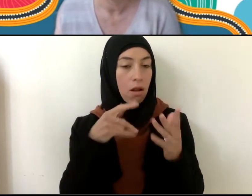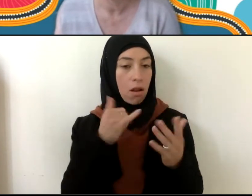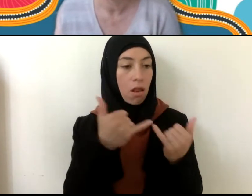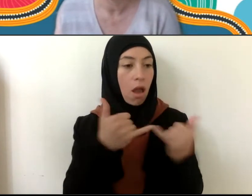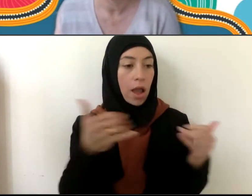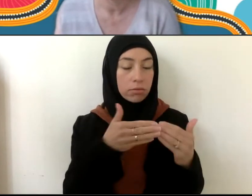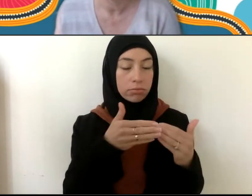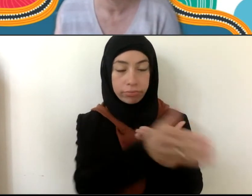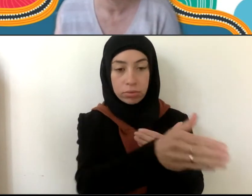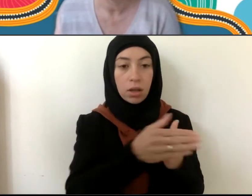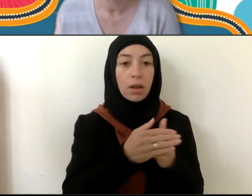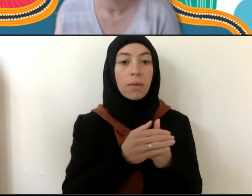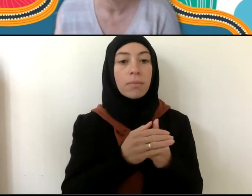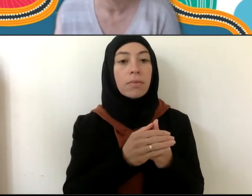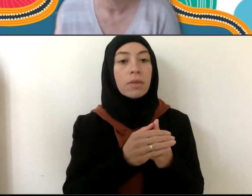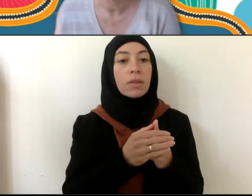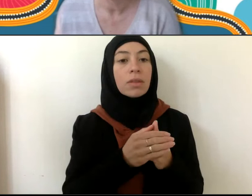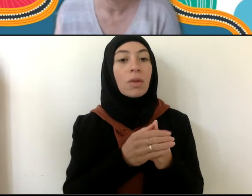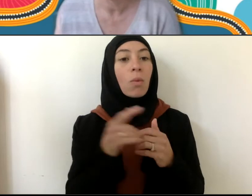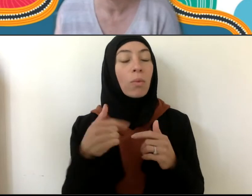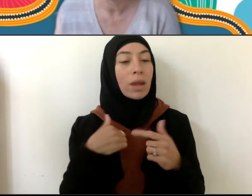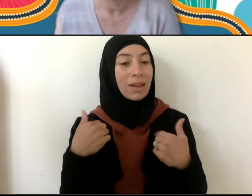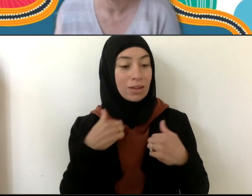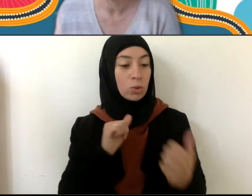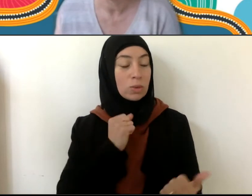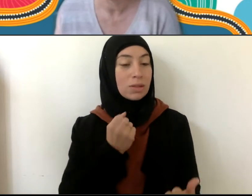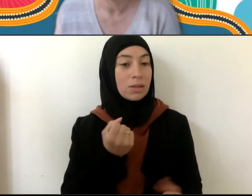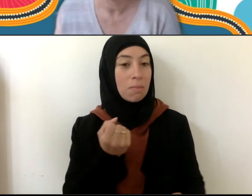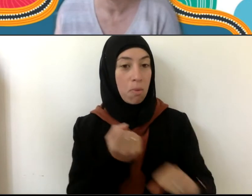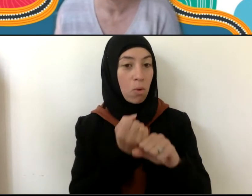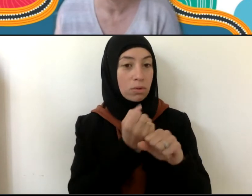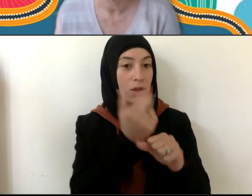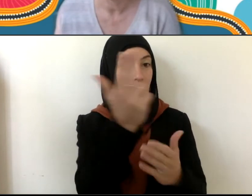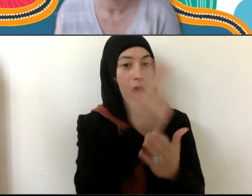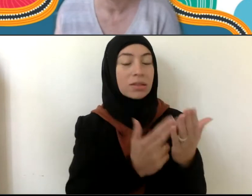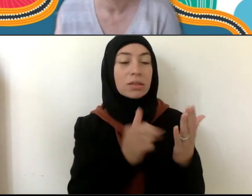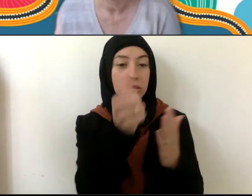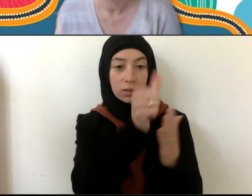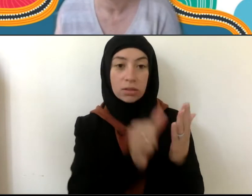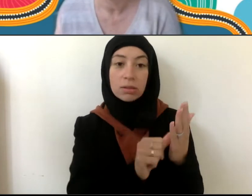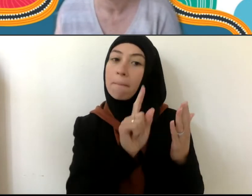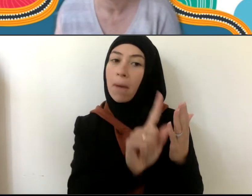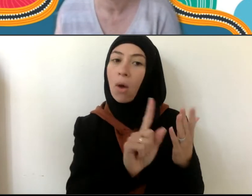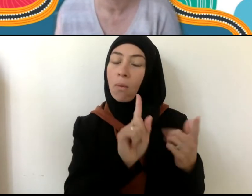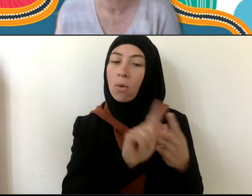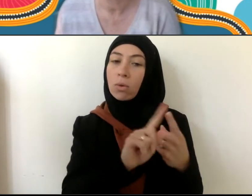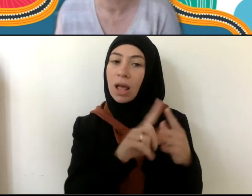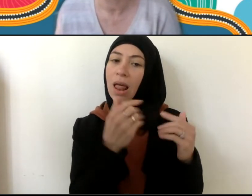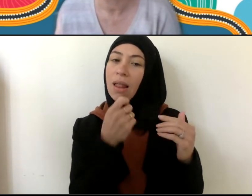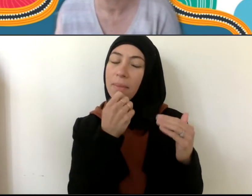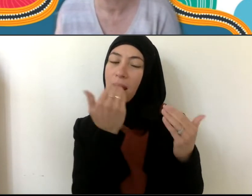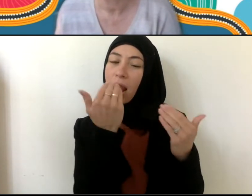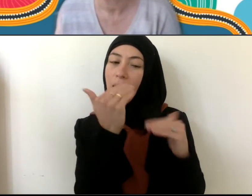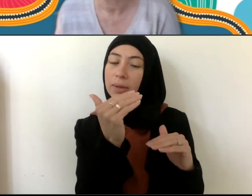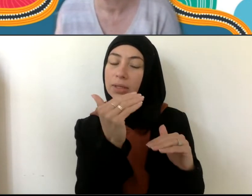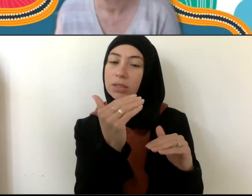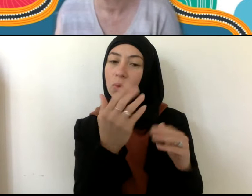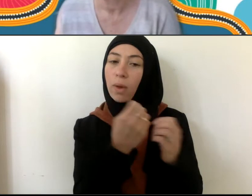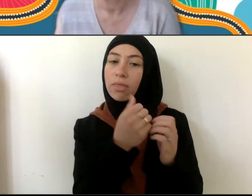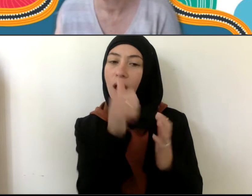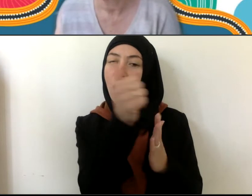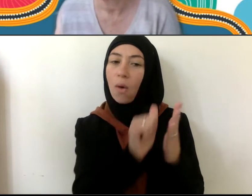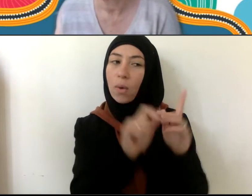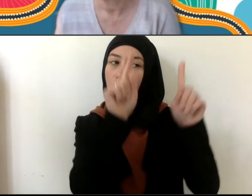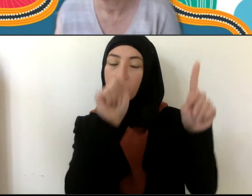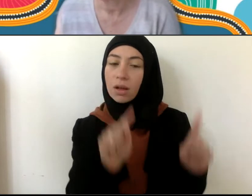advisor specifically to support artists. We kind of limited or more strongly defined the type of artwork that the artist